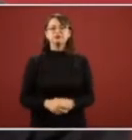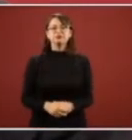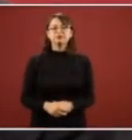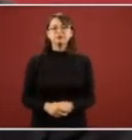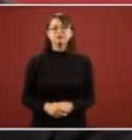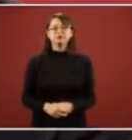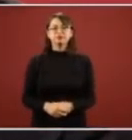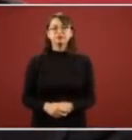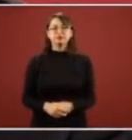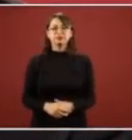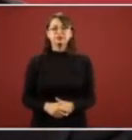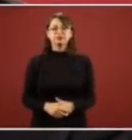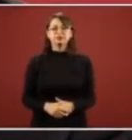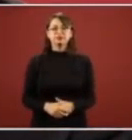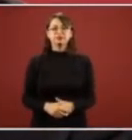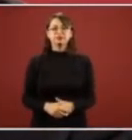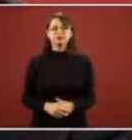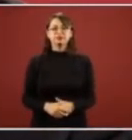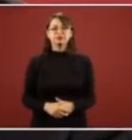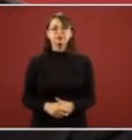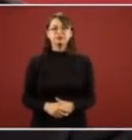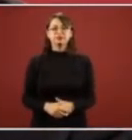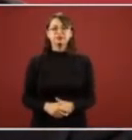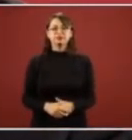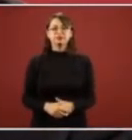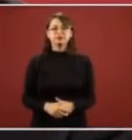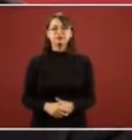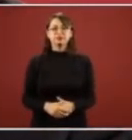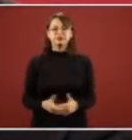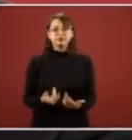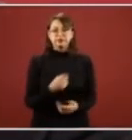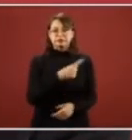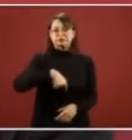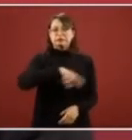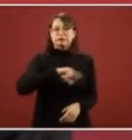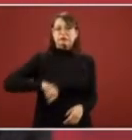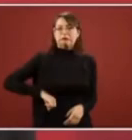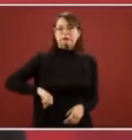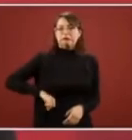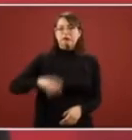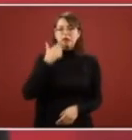Y por conveniencia. And because of convenience.